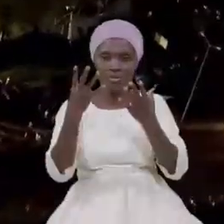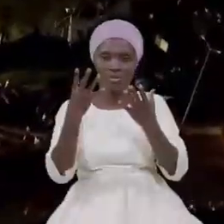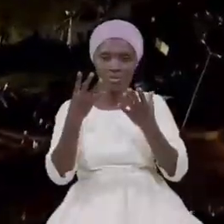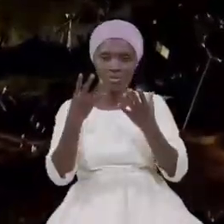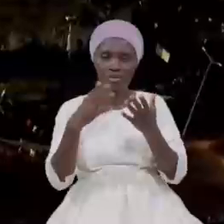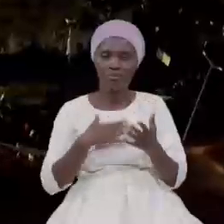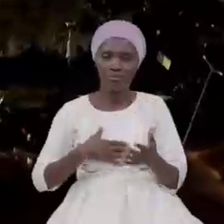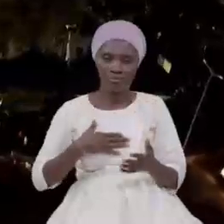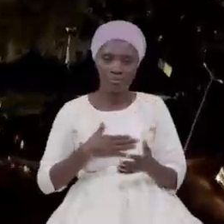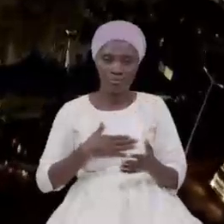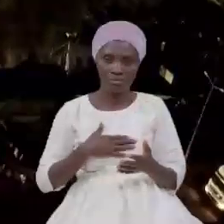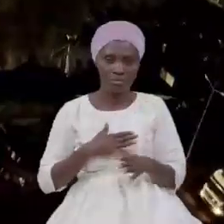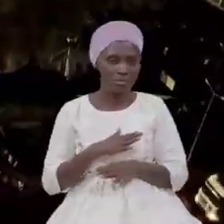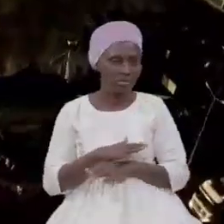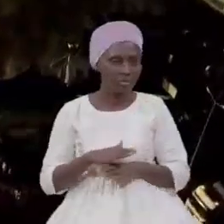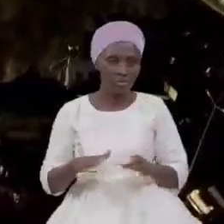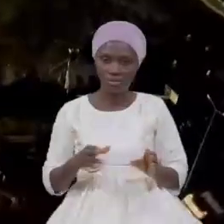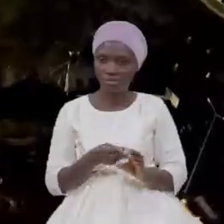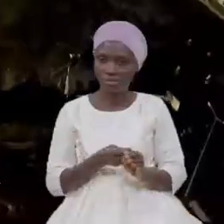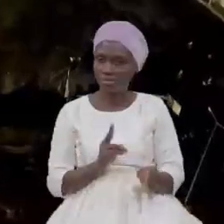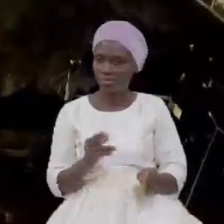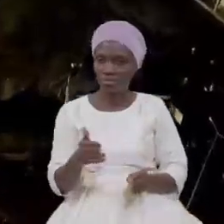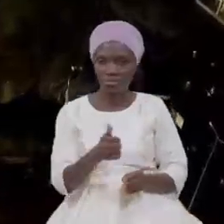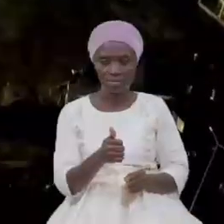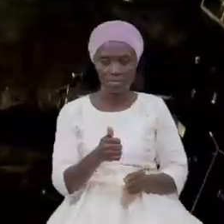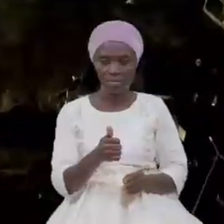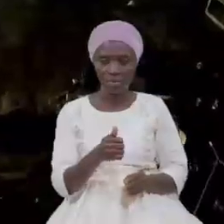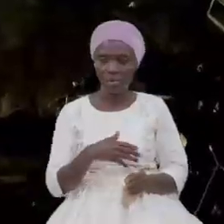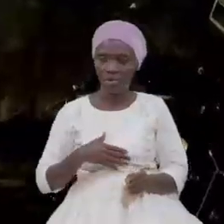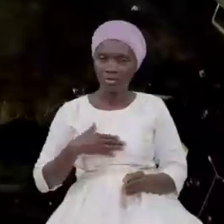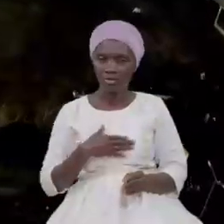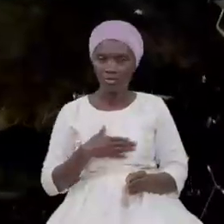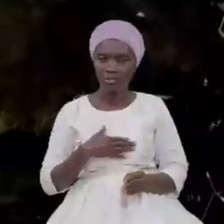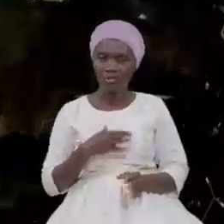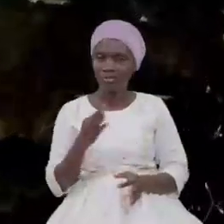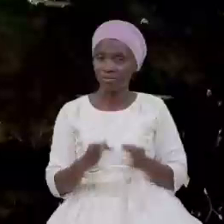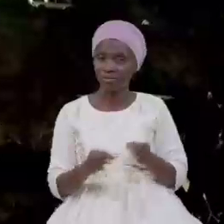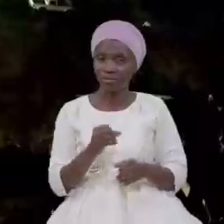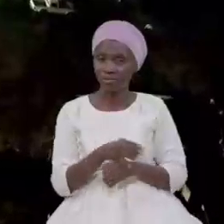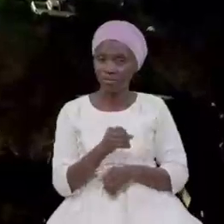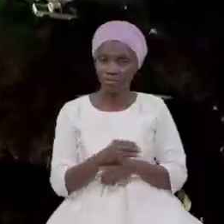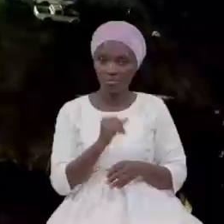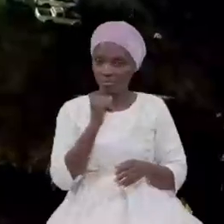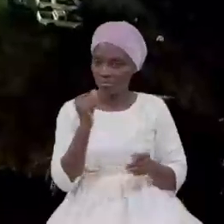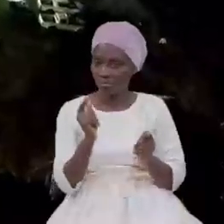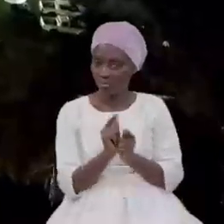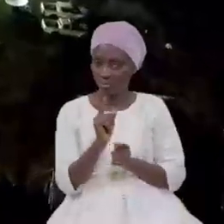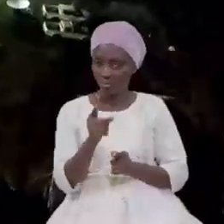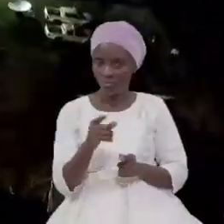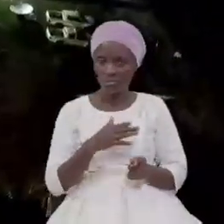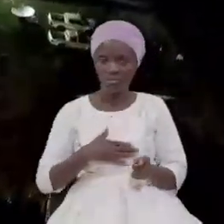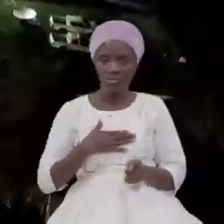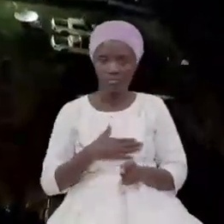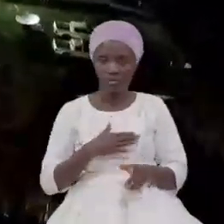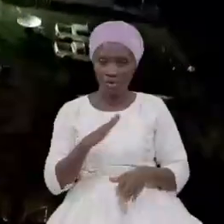Please don't be left out. If the counselors have not reached you, walk up to them. God bless